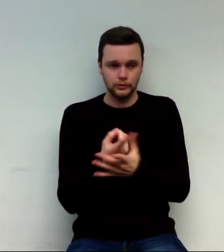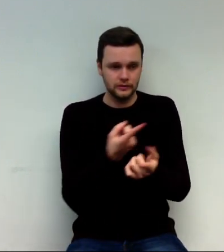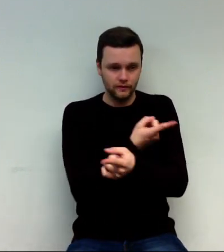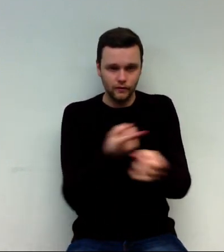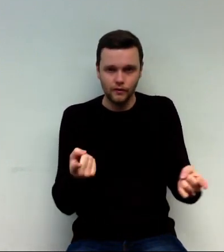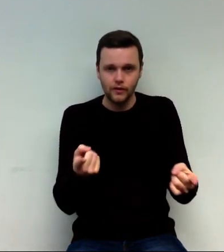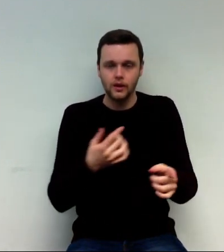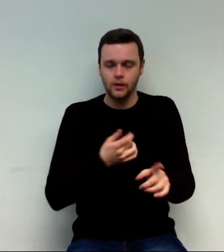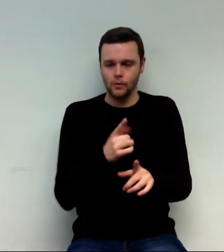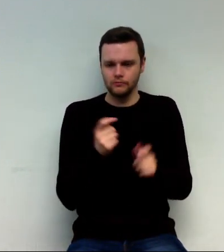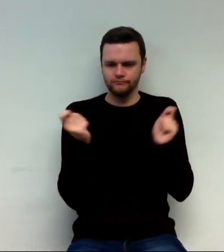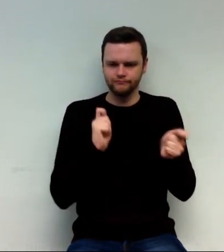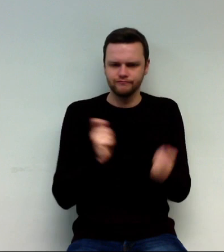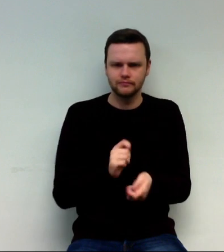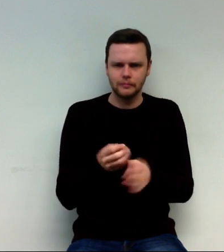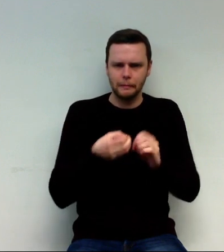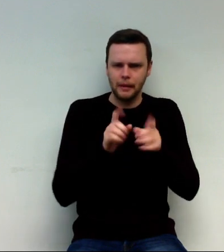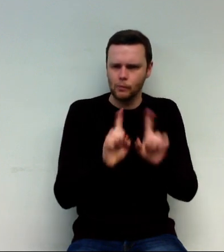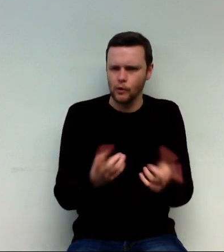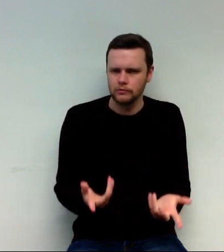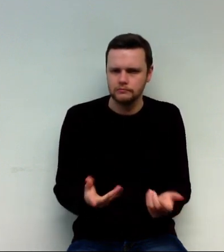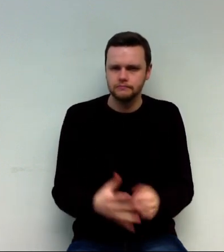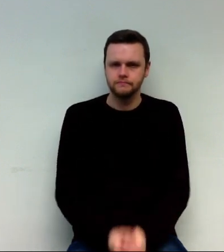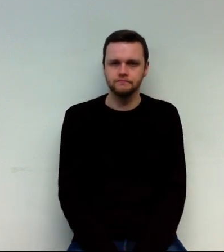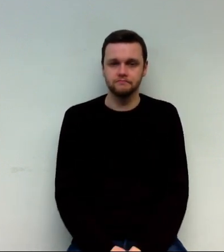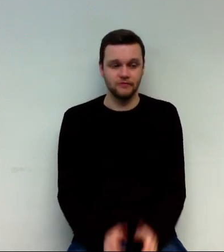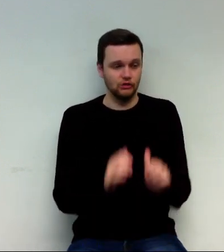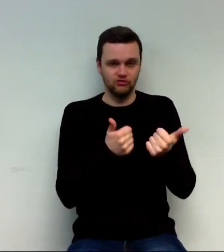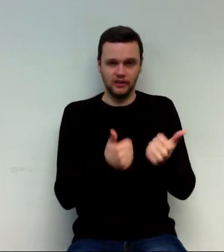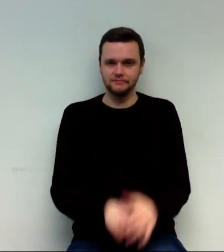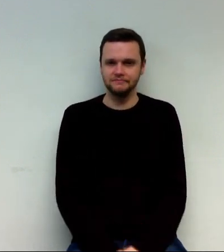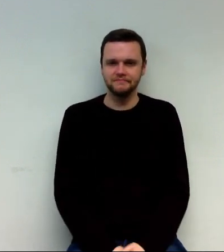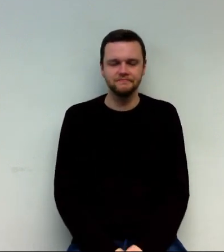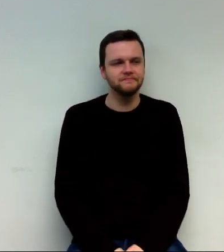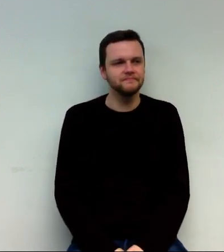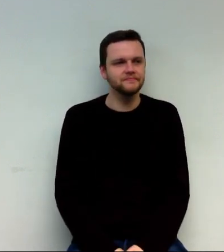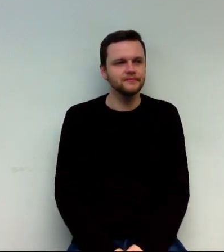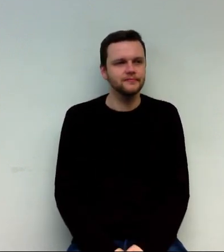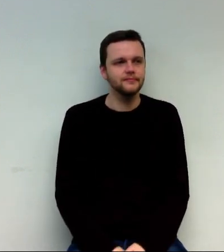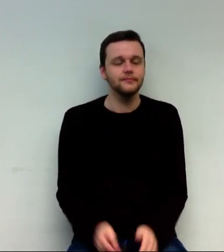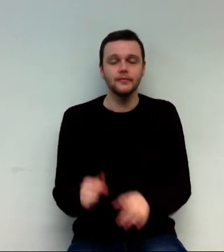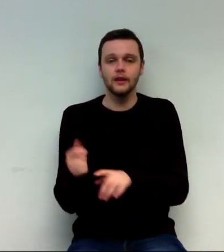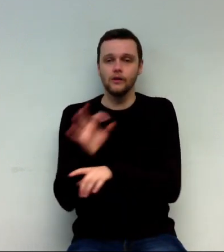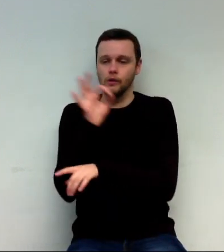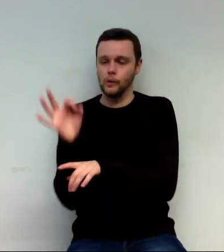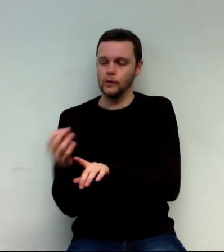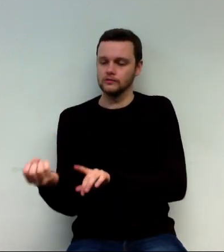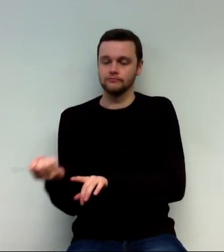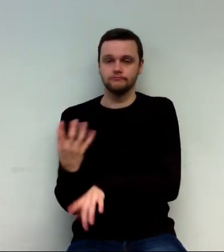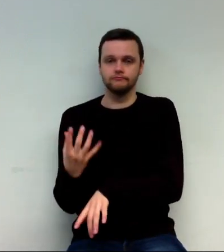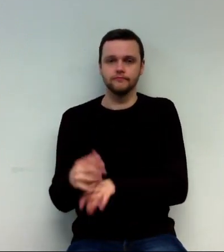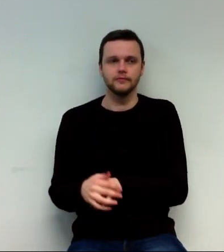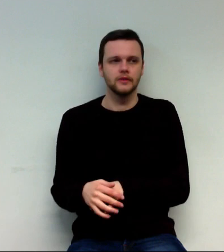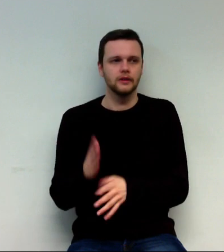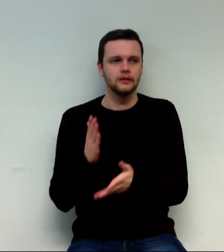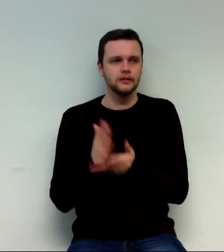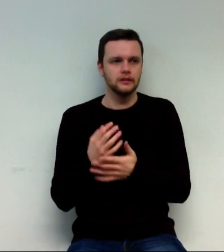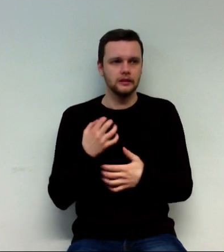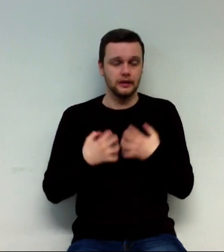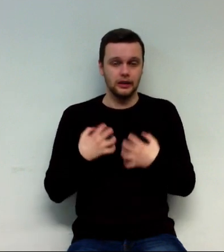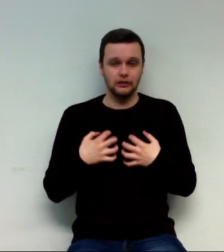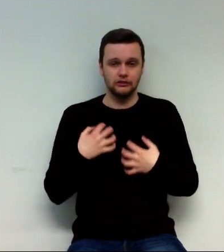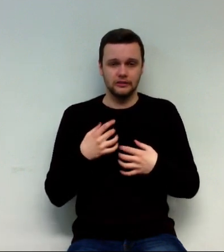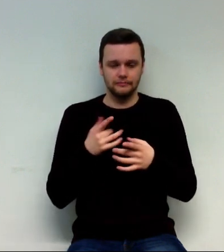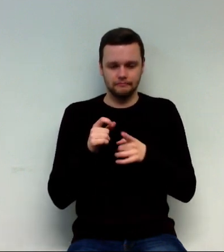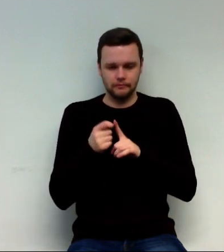what adjustments are being made? Great. We've got a question that came in that I think is quite interesting at this sort of point of